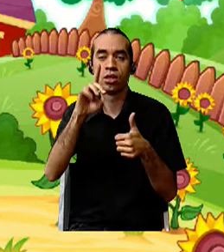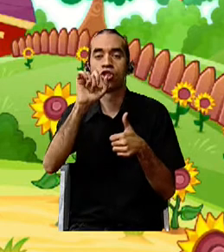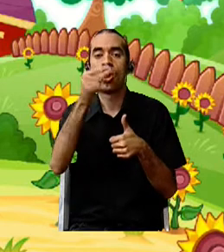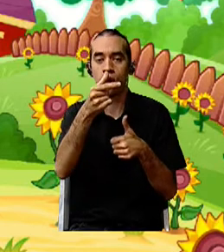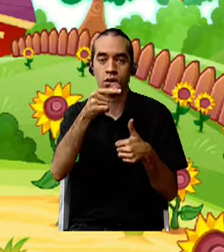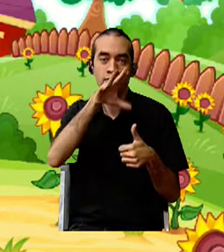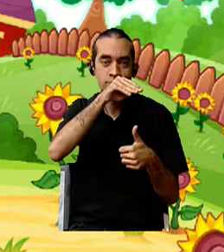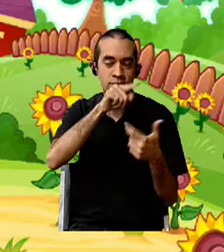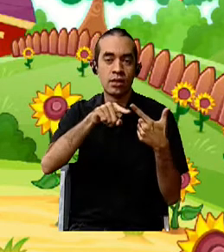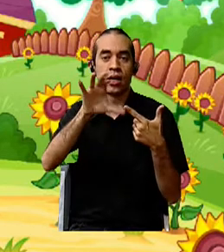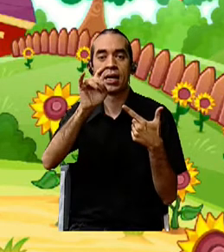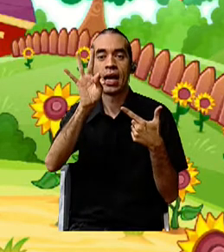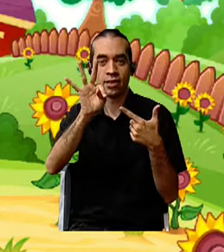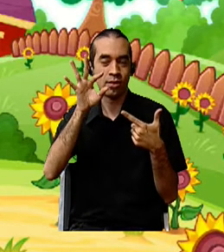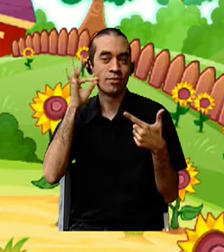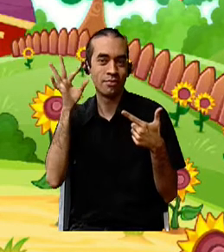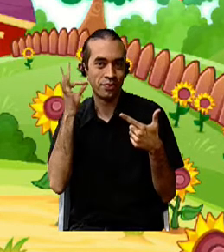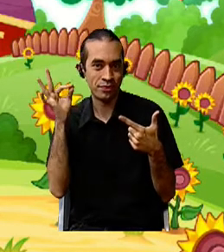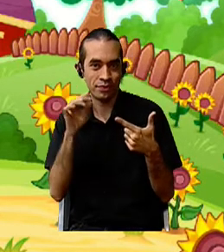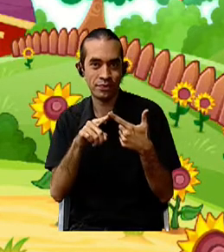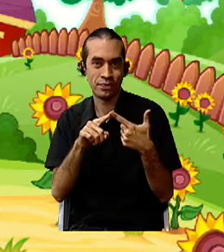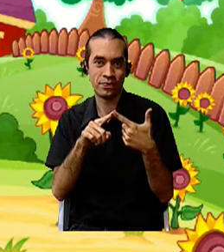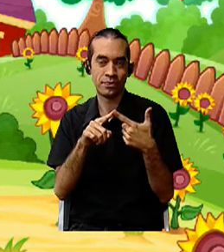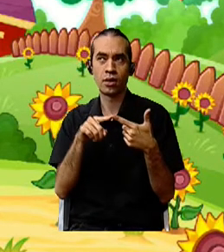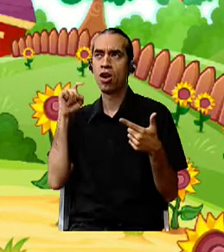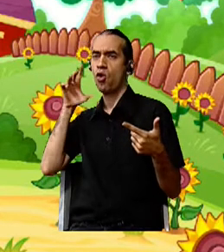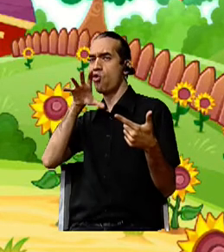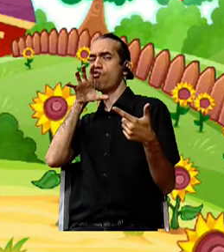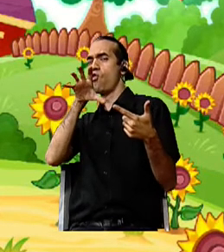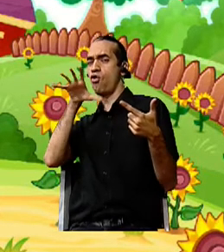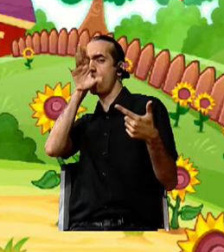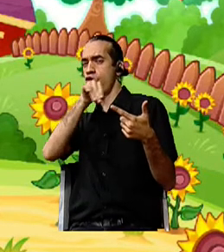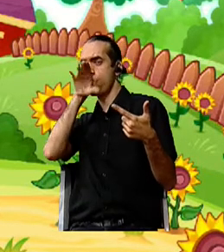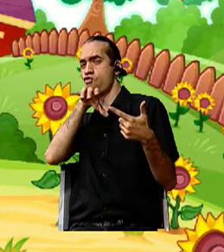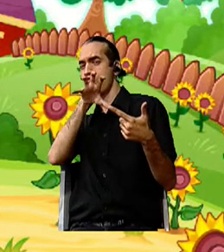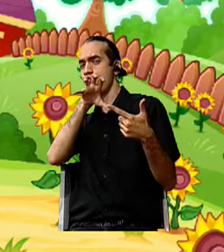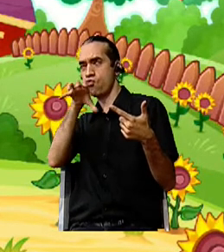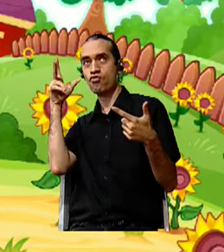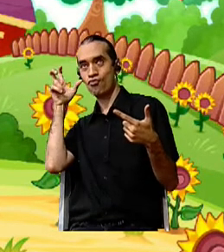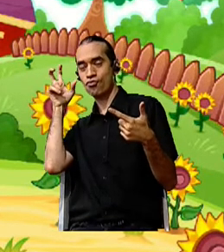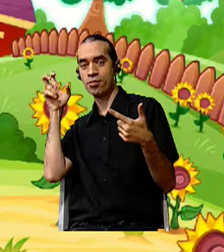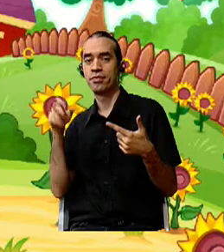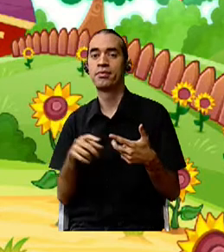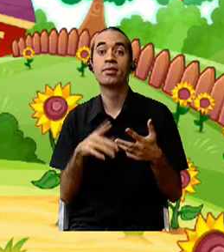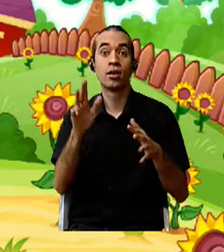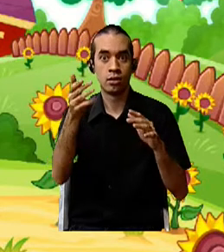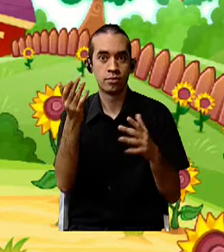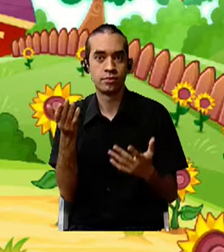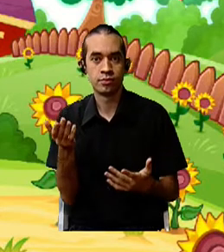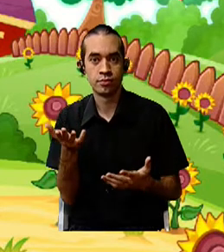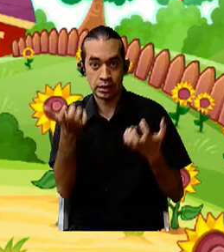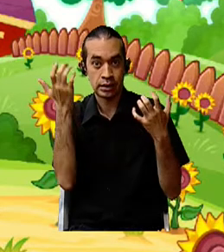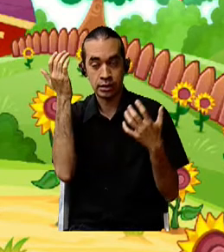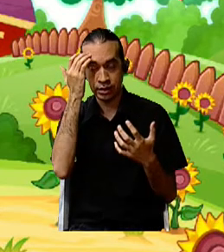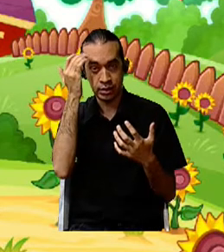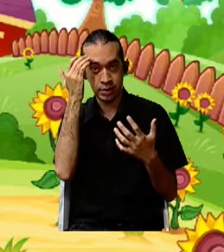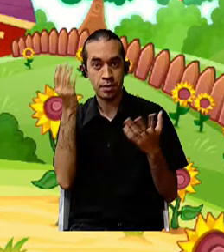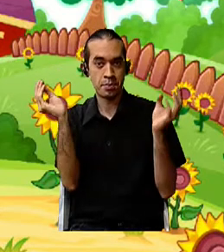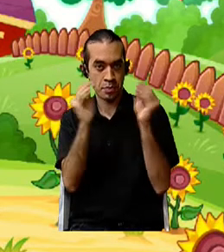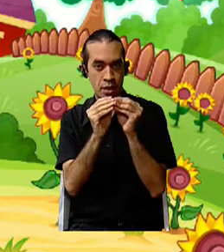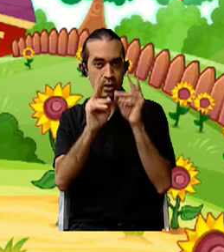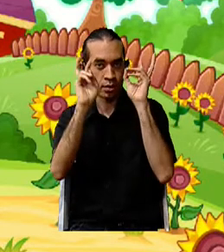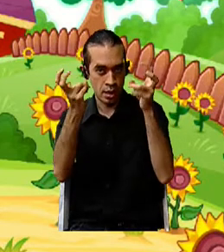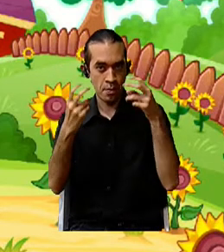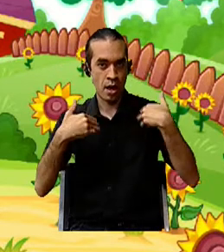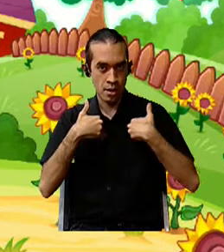cat. Oh, very good, Chuli. Now, Do you want to know more about